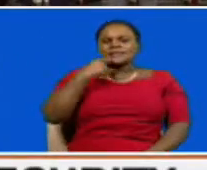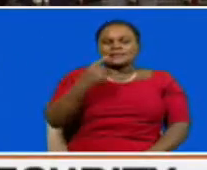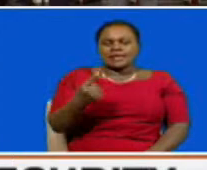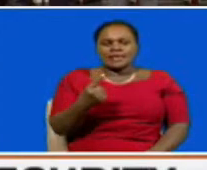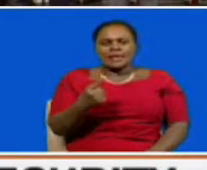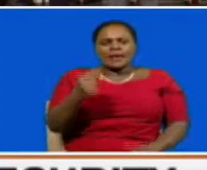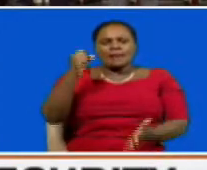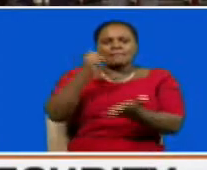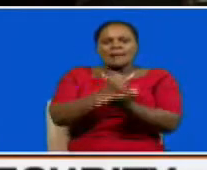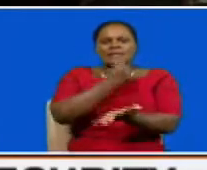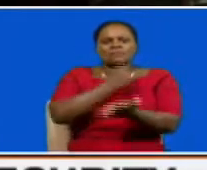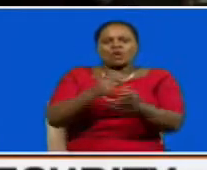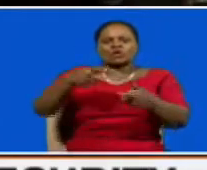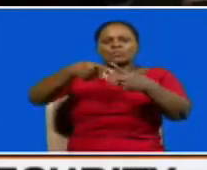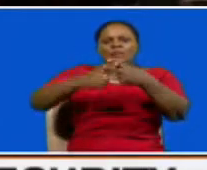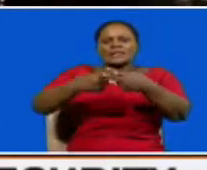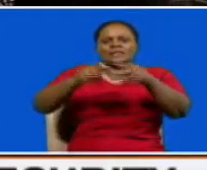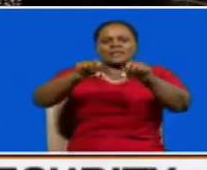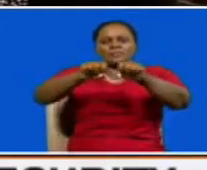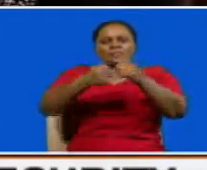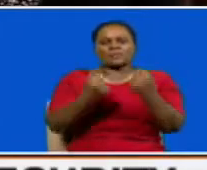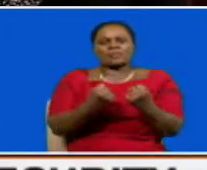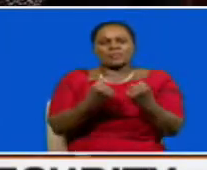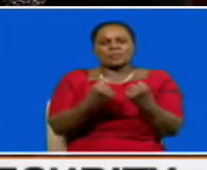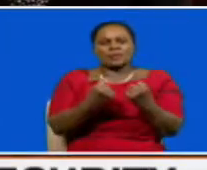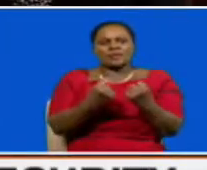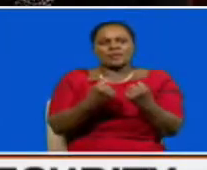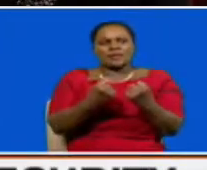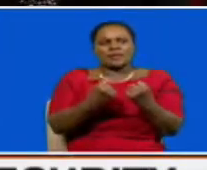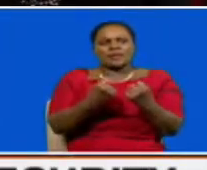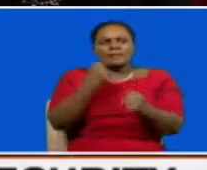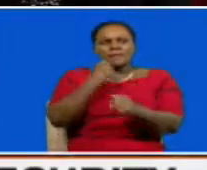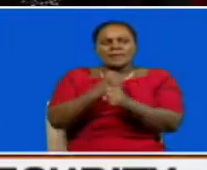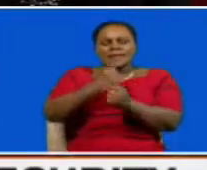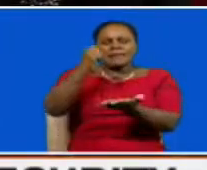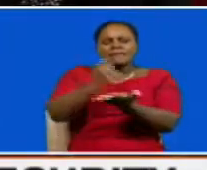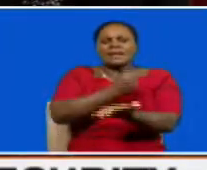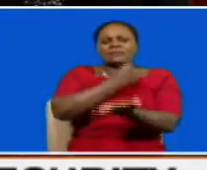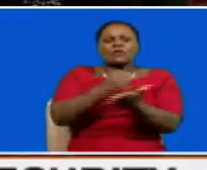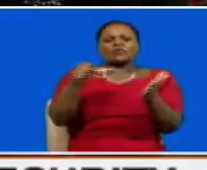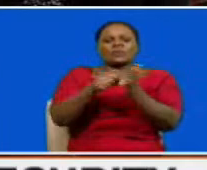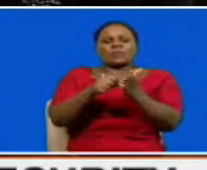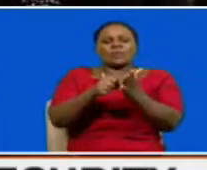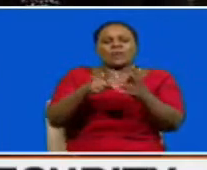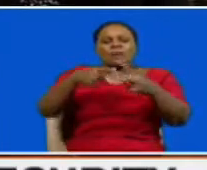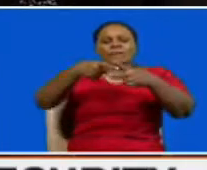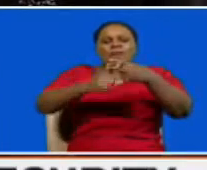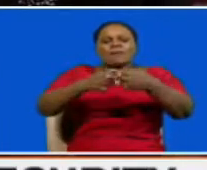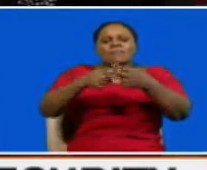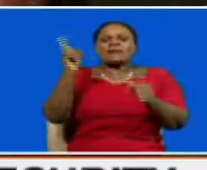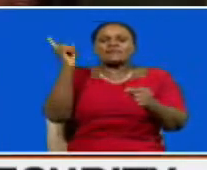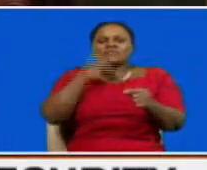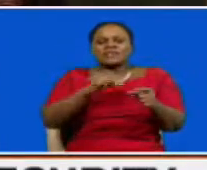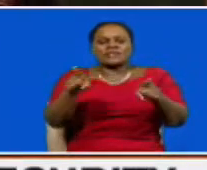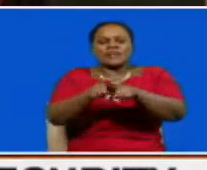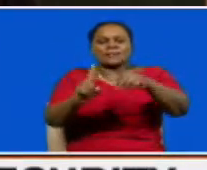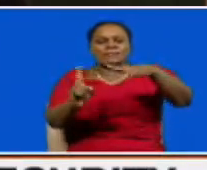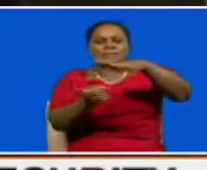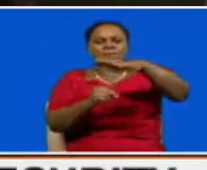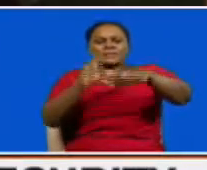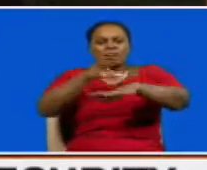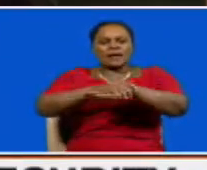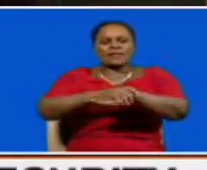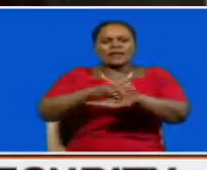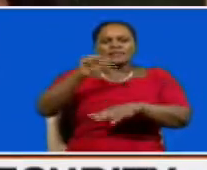down passport printer, which made acquisition of e-passports a nightmare for Kenyans, has been repaired. Also, the ministry has received